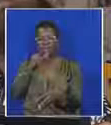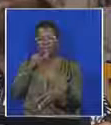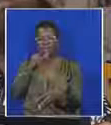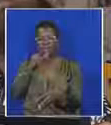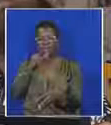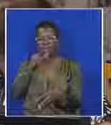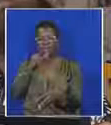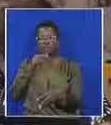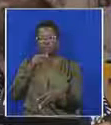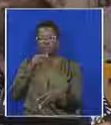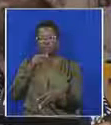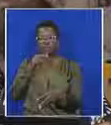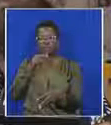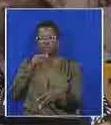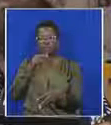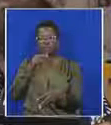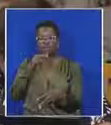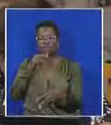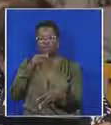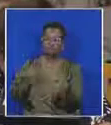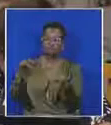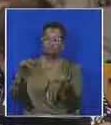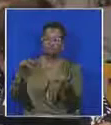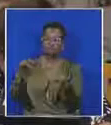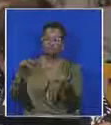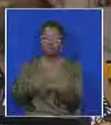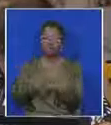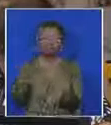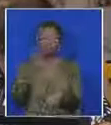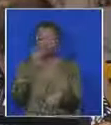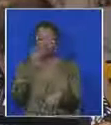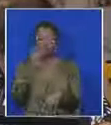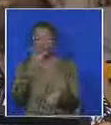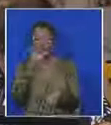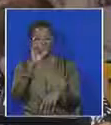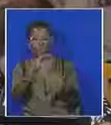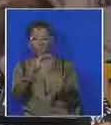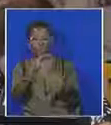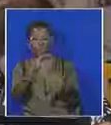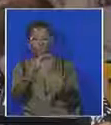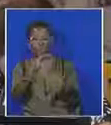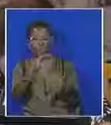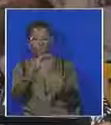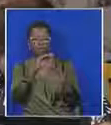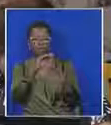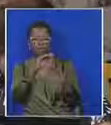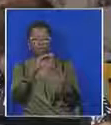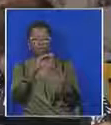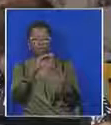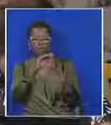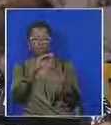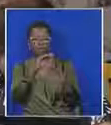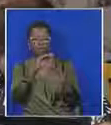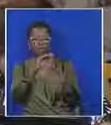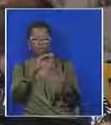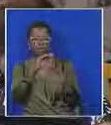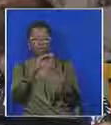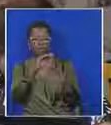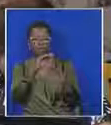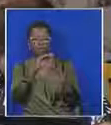your hands, and you've got to stop a sovereign ratings downgrade by Standard & Poor.